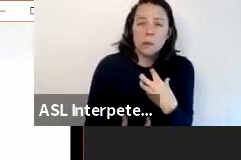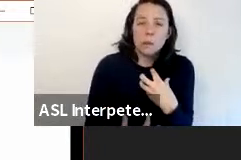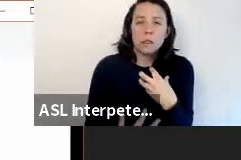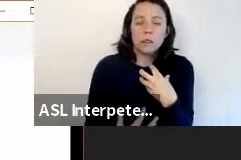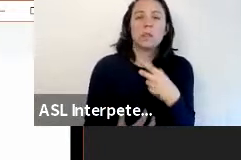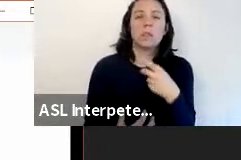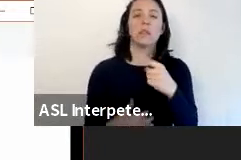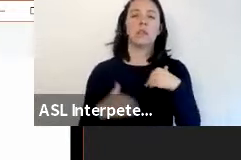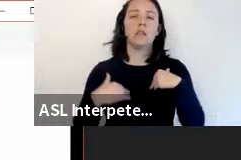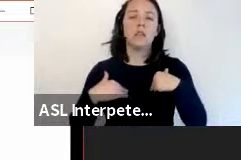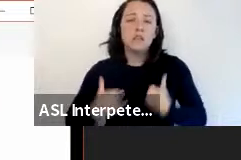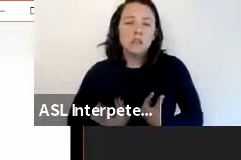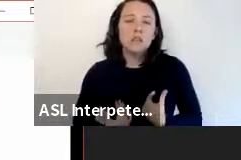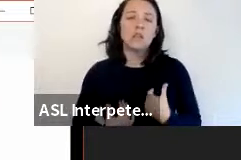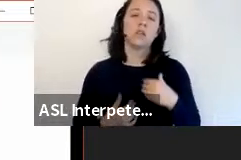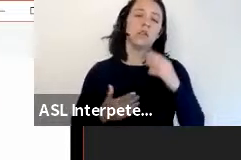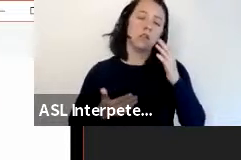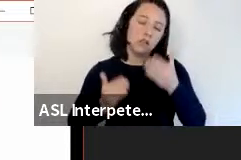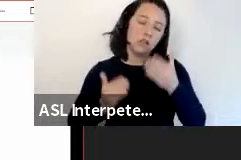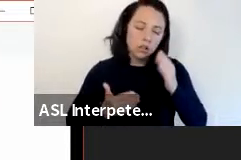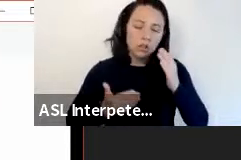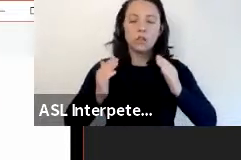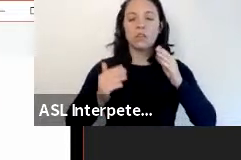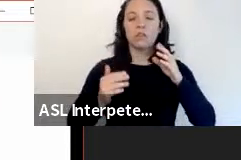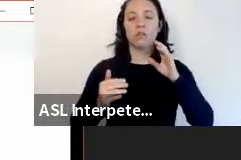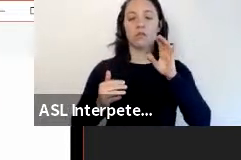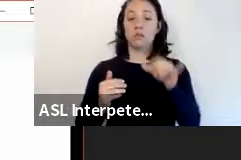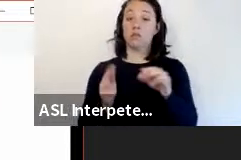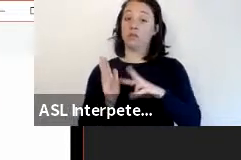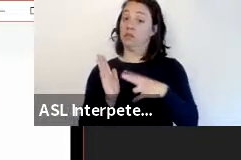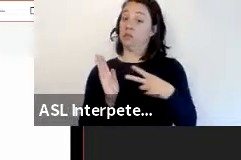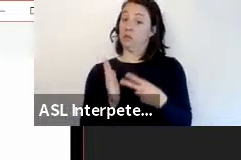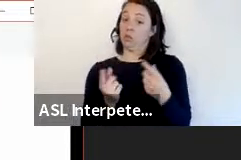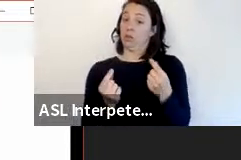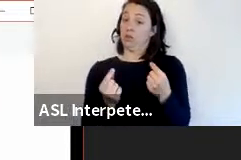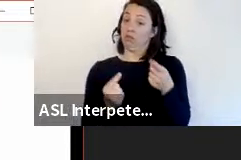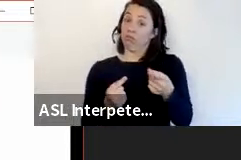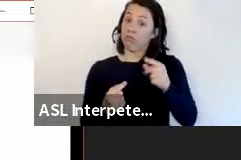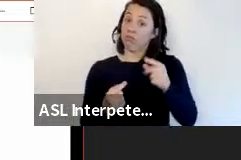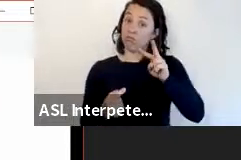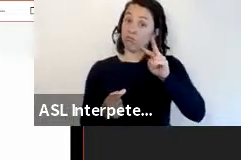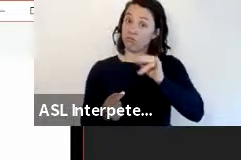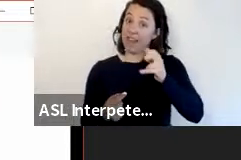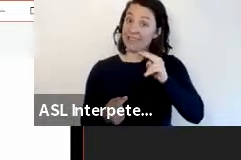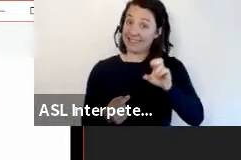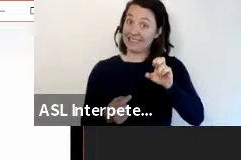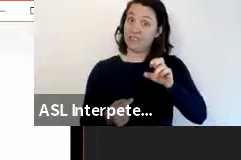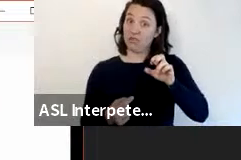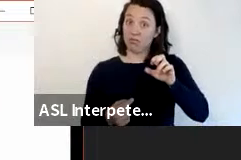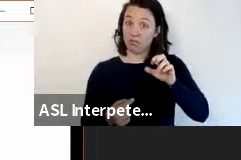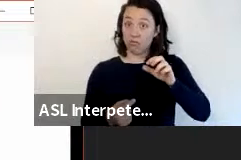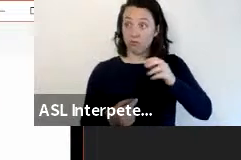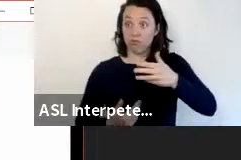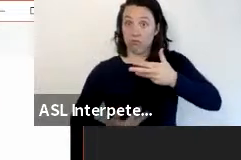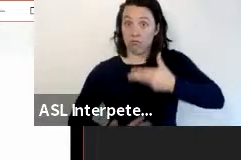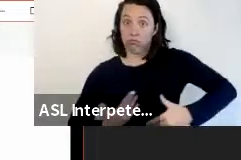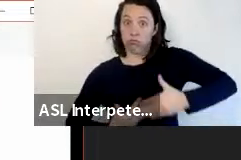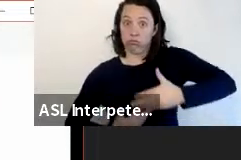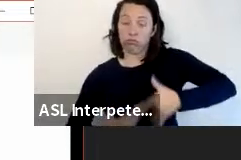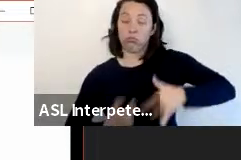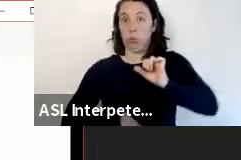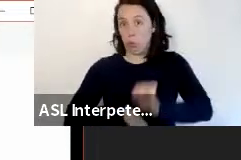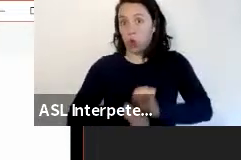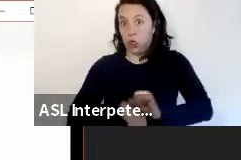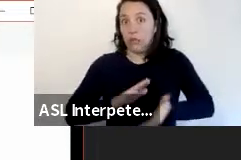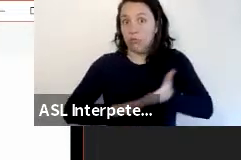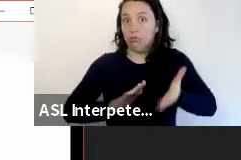this is an indication that the vaccine is actually working. It's doing what it's supposed to